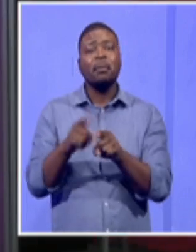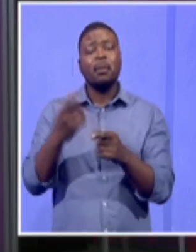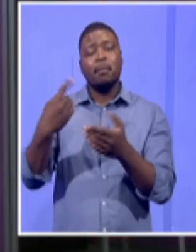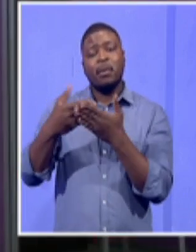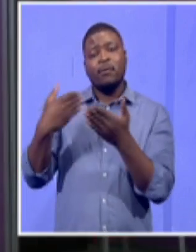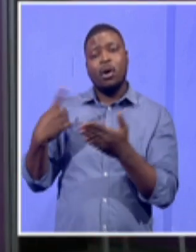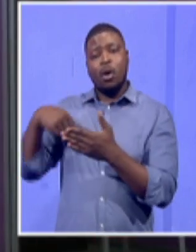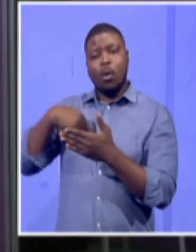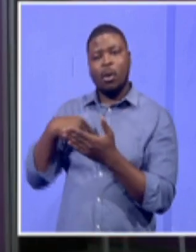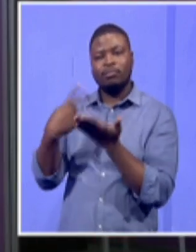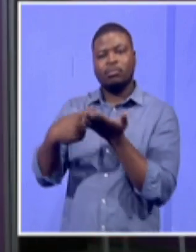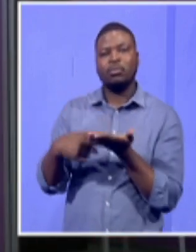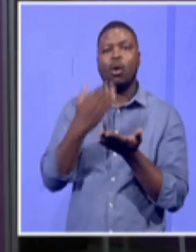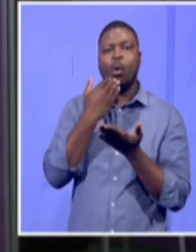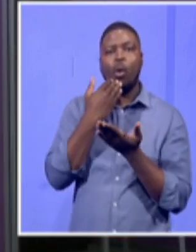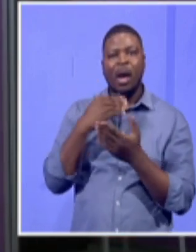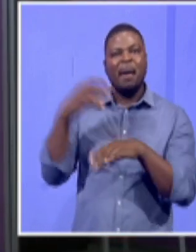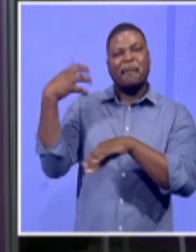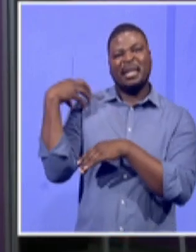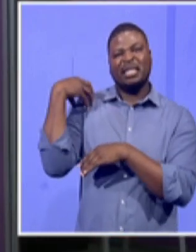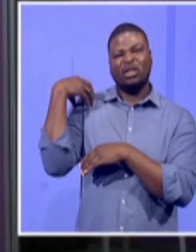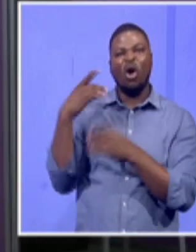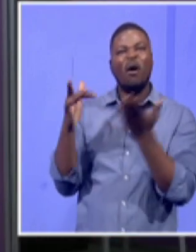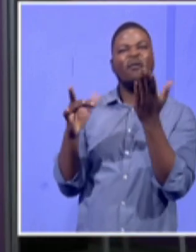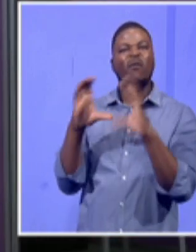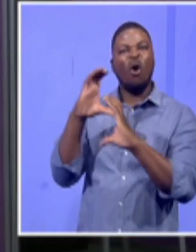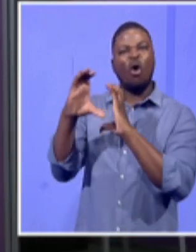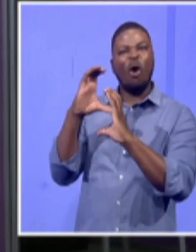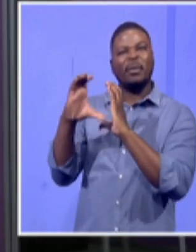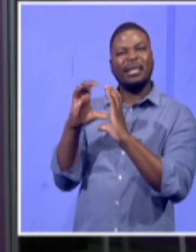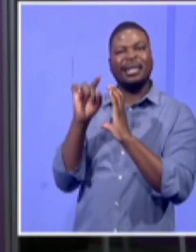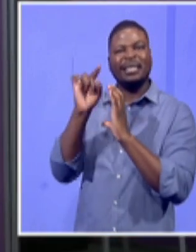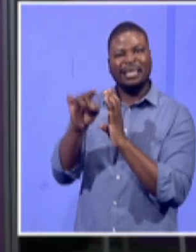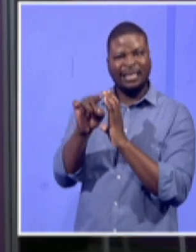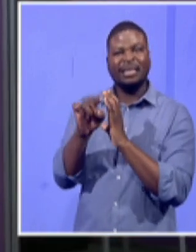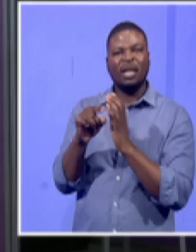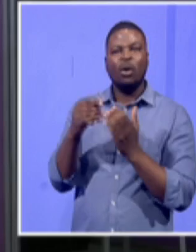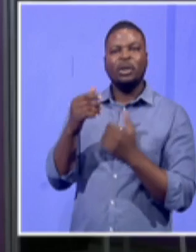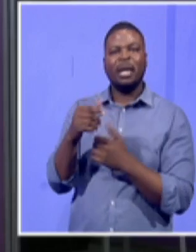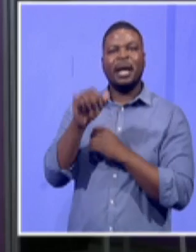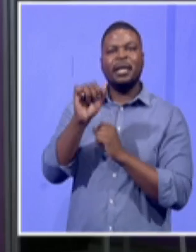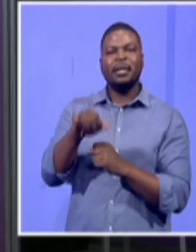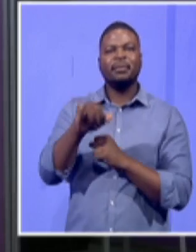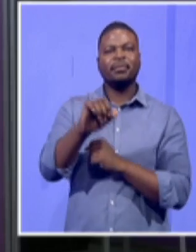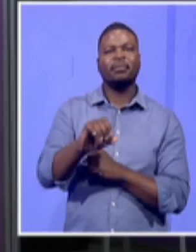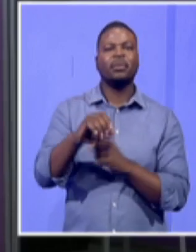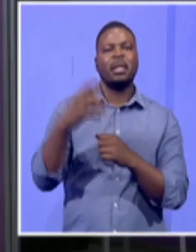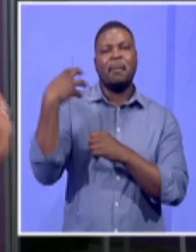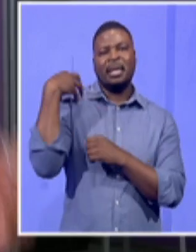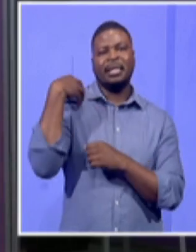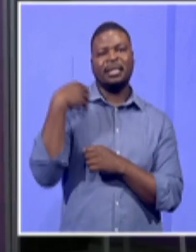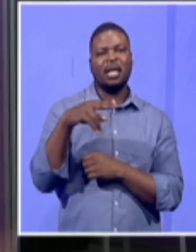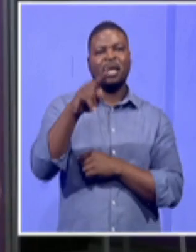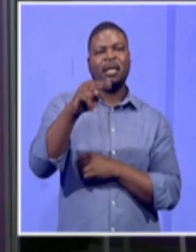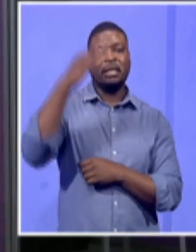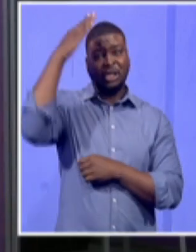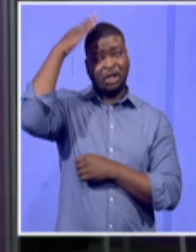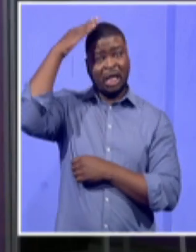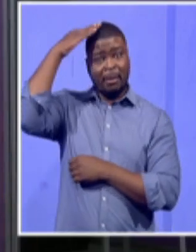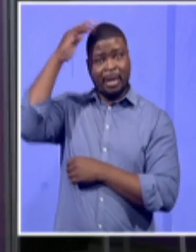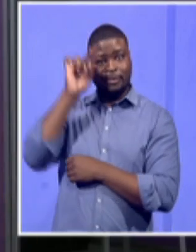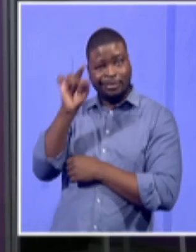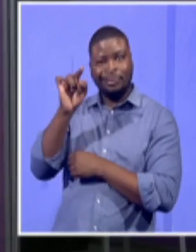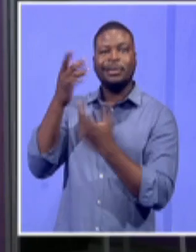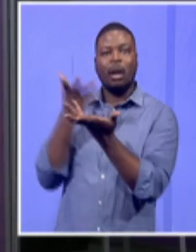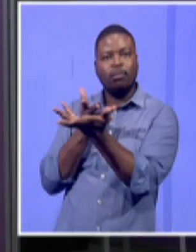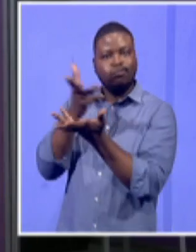Communications and Digital Technologies a little bit earlier, Minister Khumbudzo Ntshavheni, who talked about the importance of these collaborative